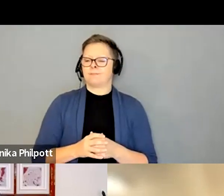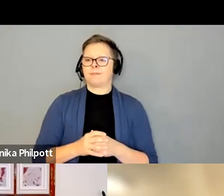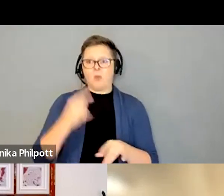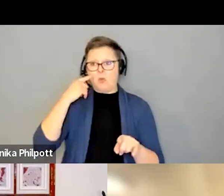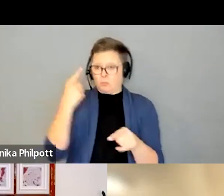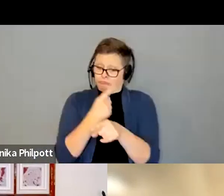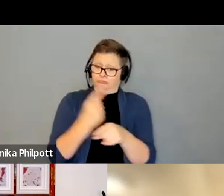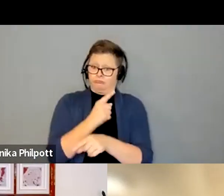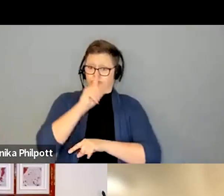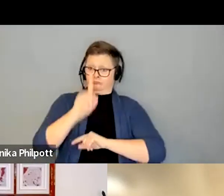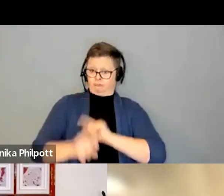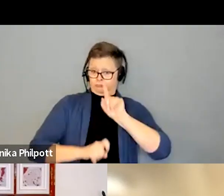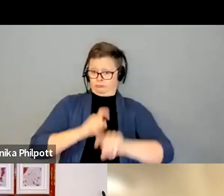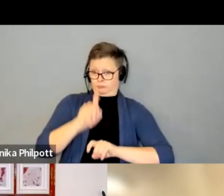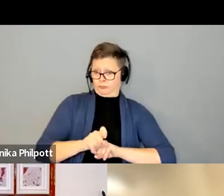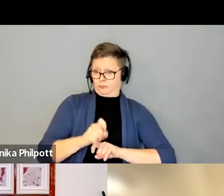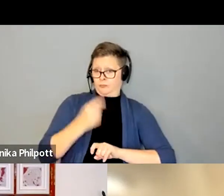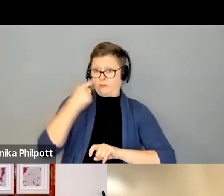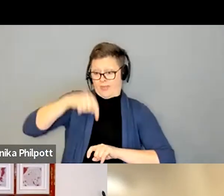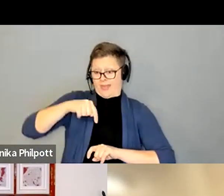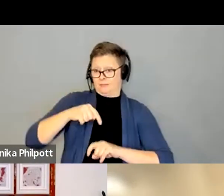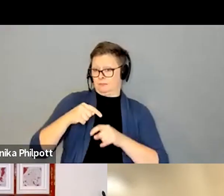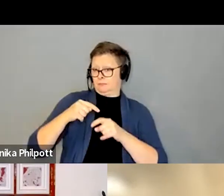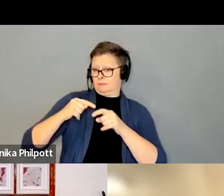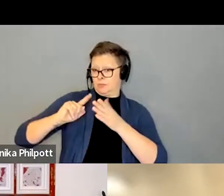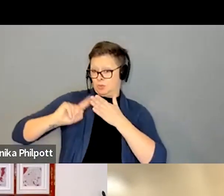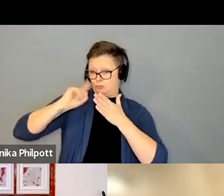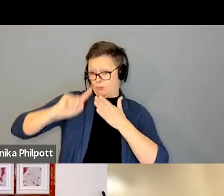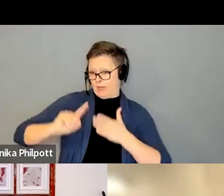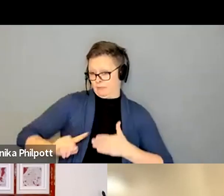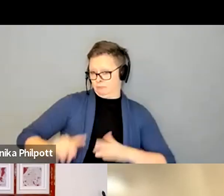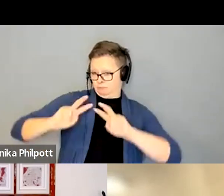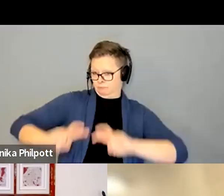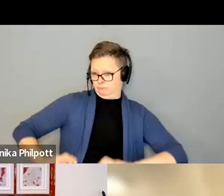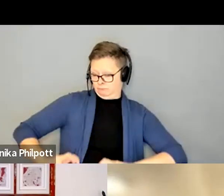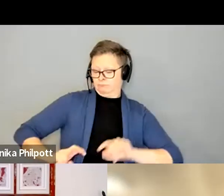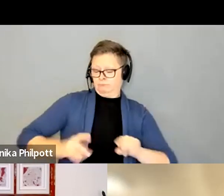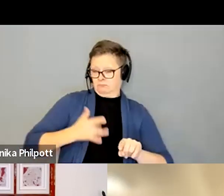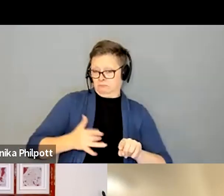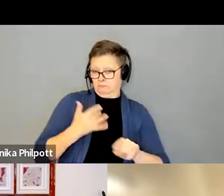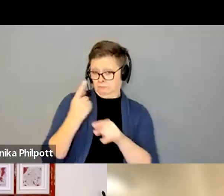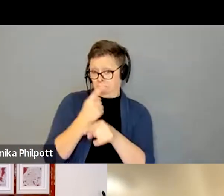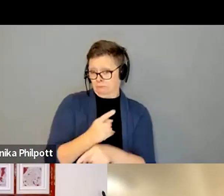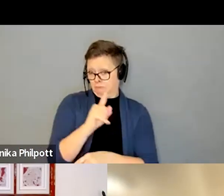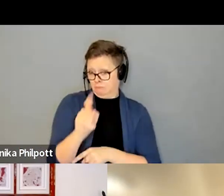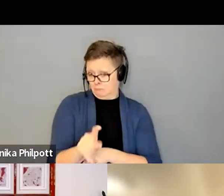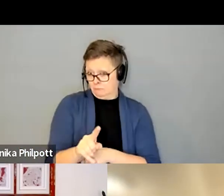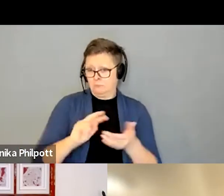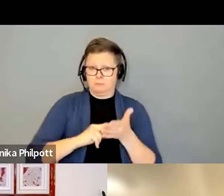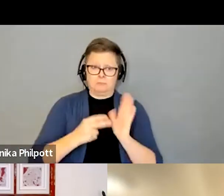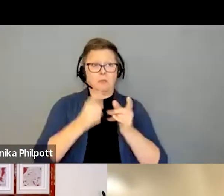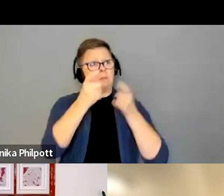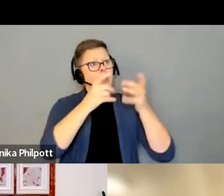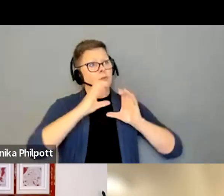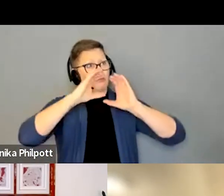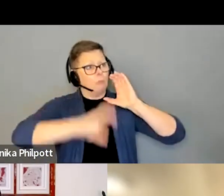right questions for the survey, and we're getting answers about, you know, miscommunication with management